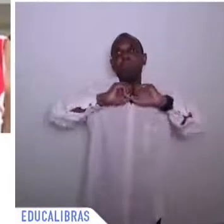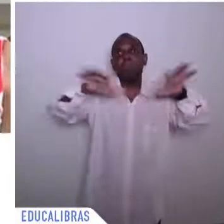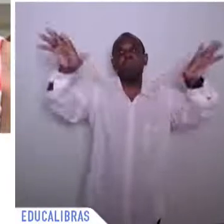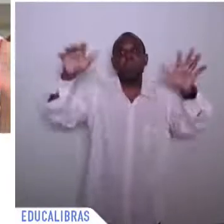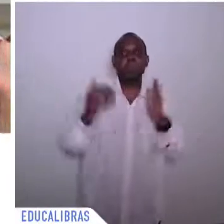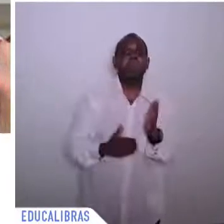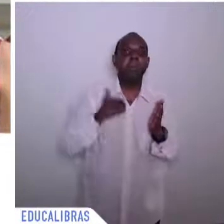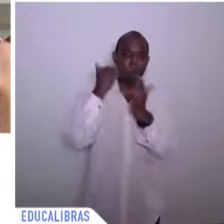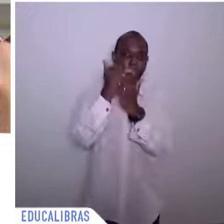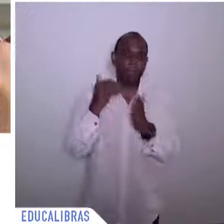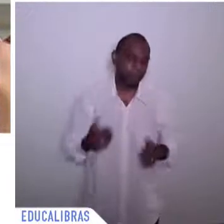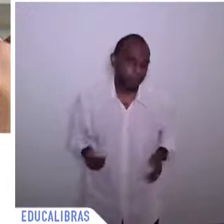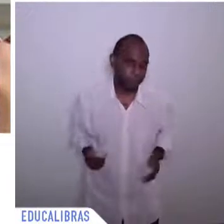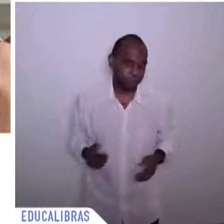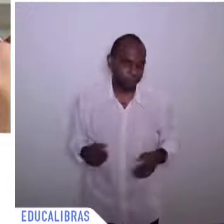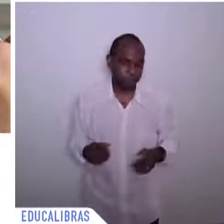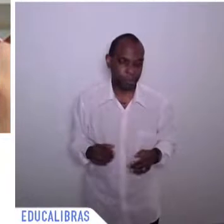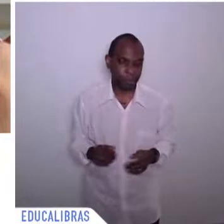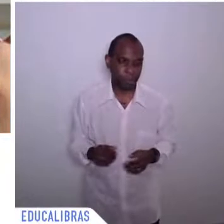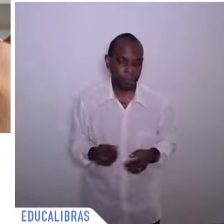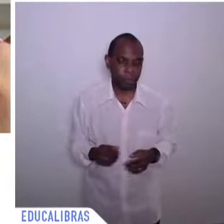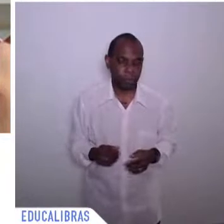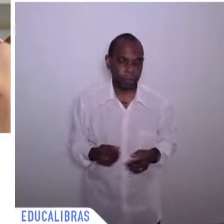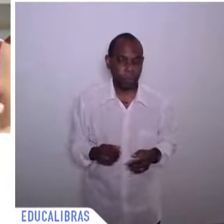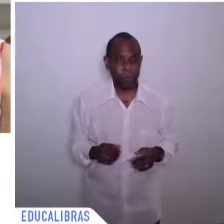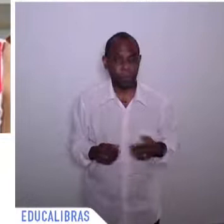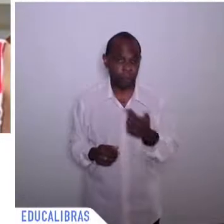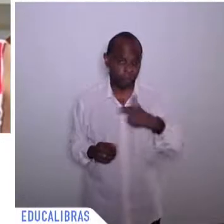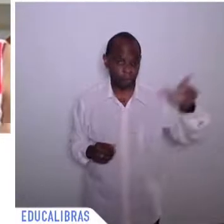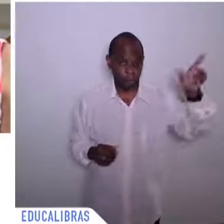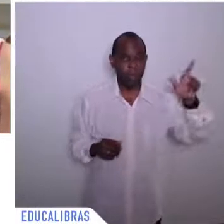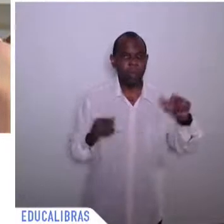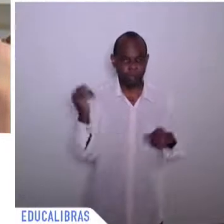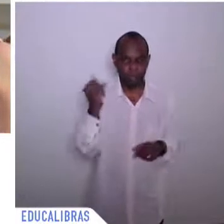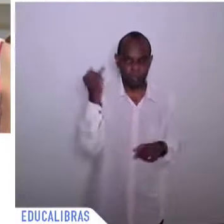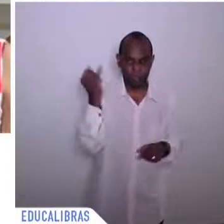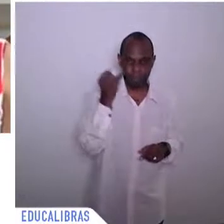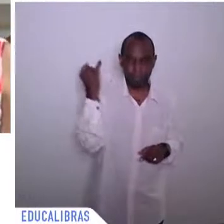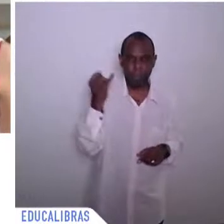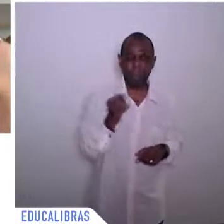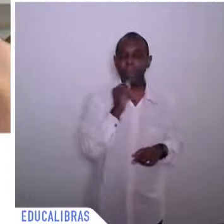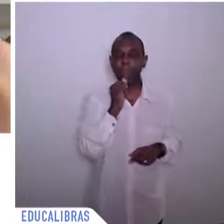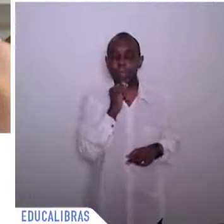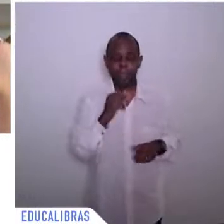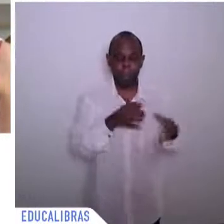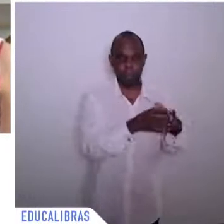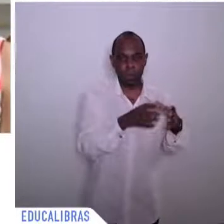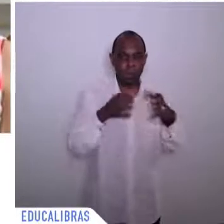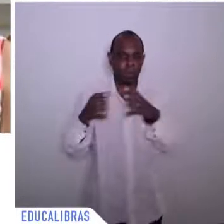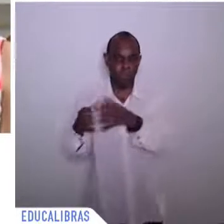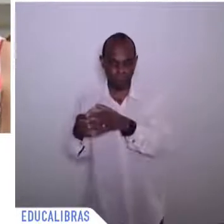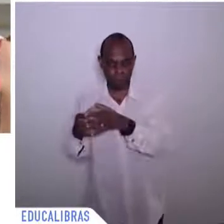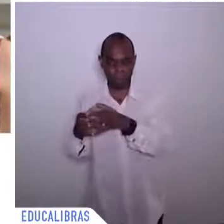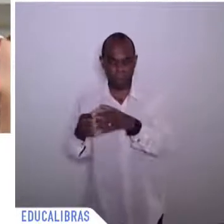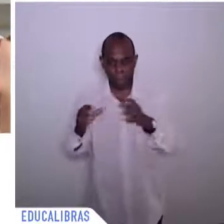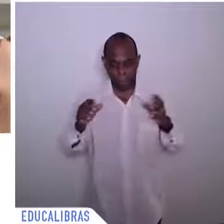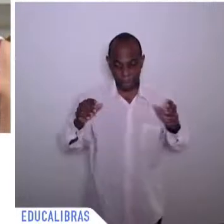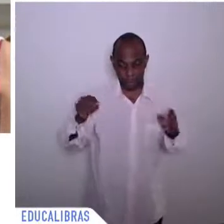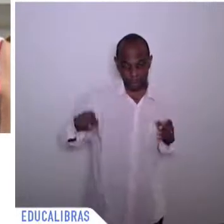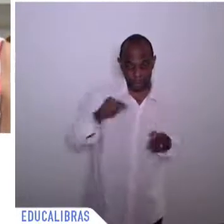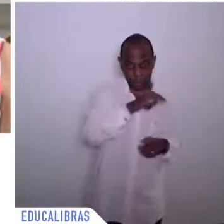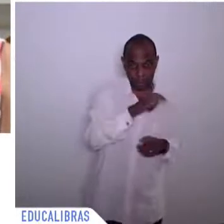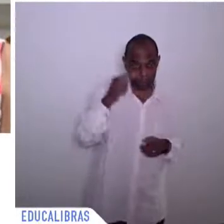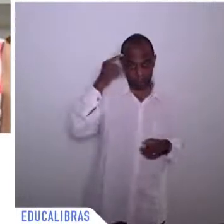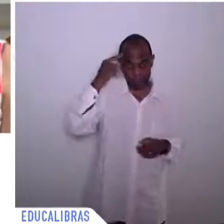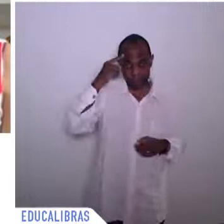have way more information coming from YouTube, for example, instead of official sources. So when you get two